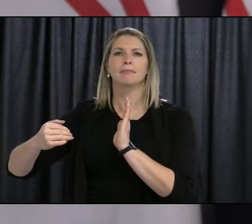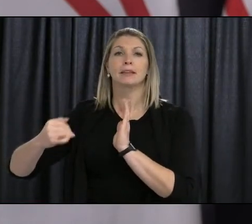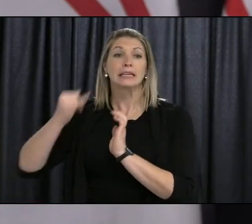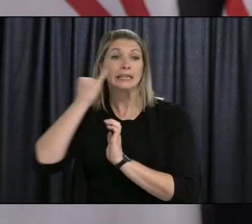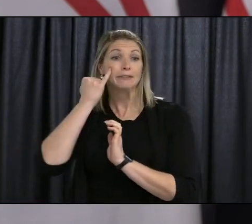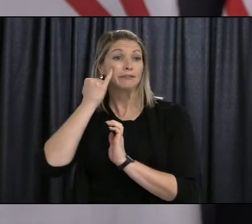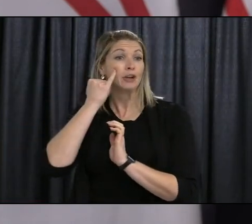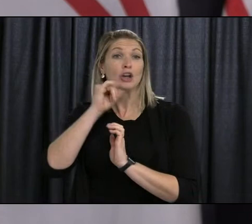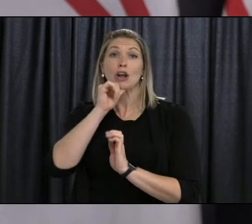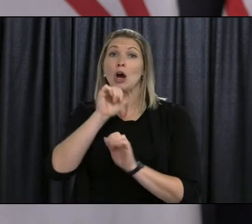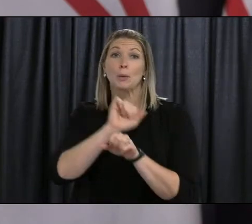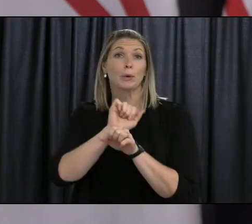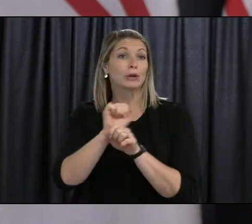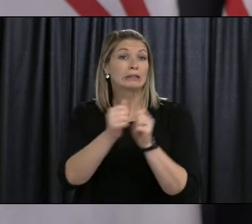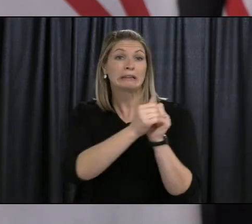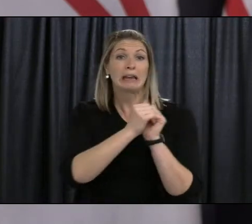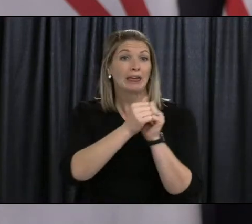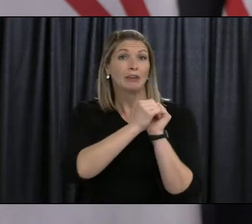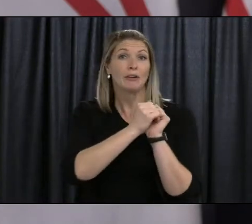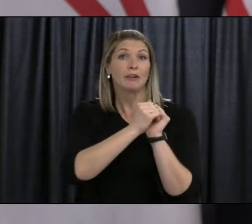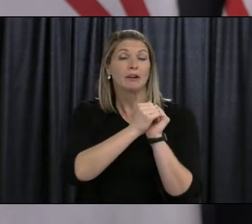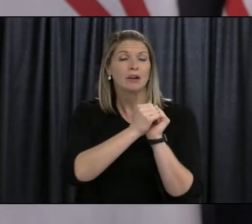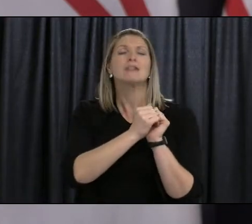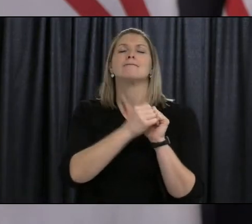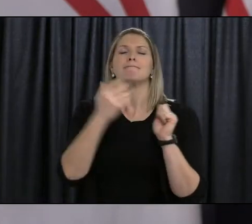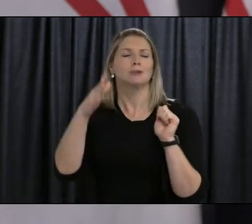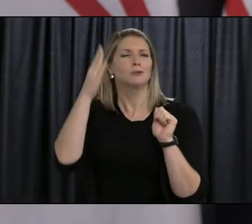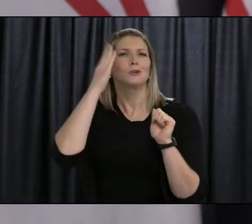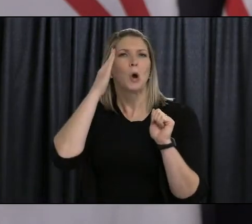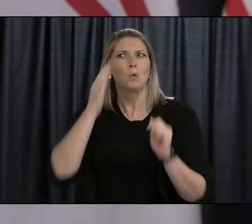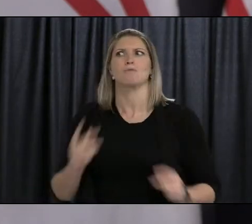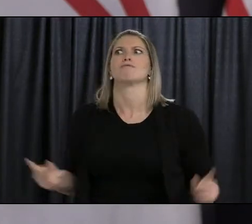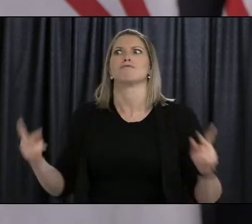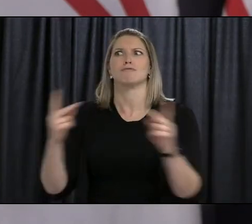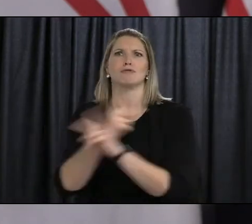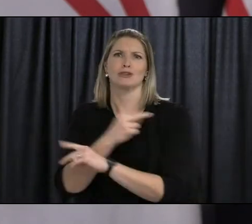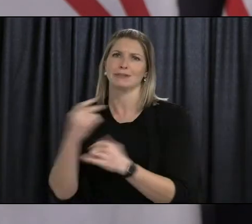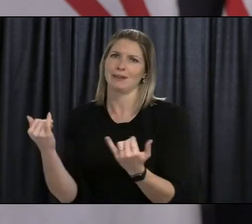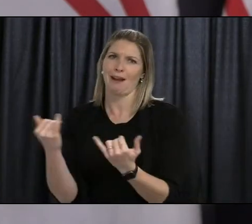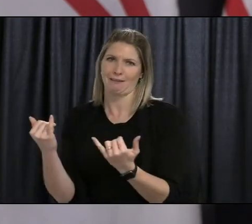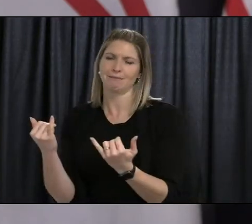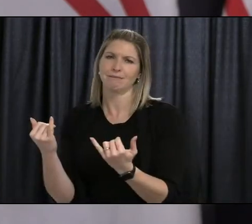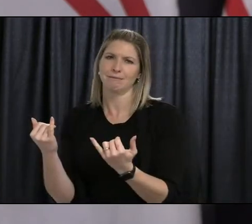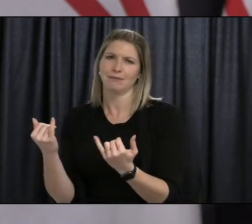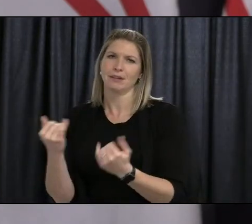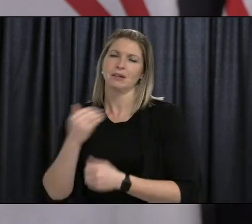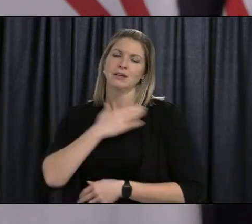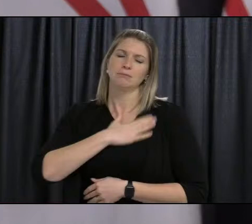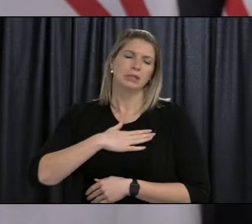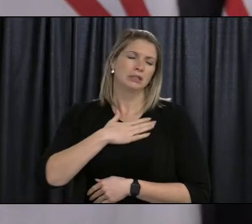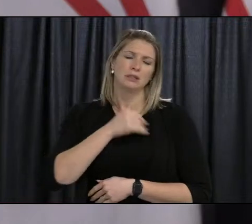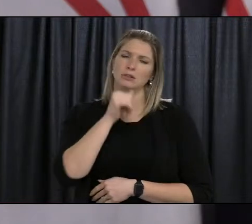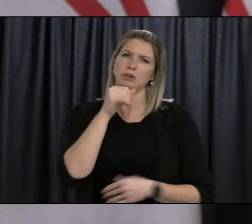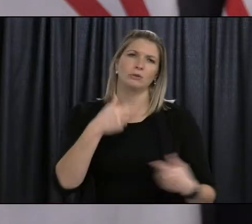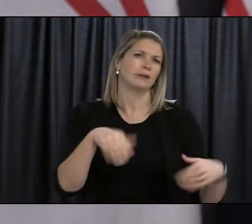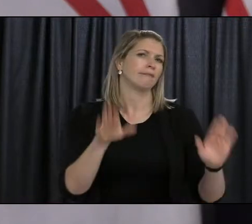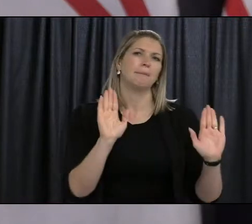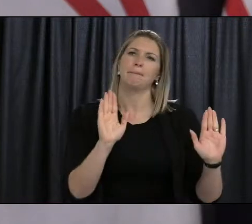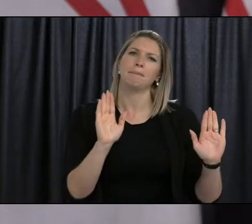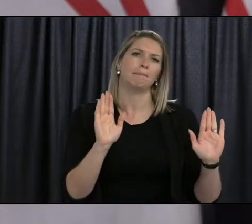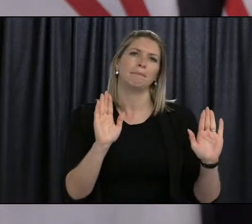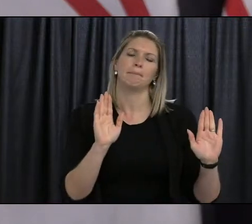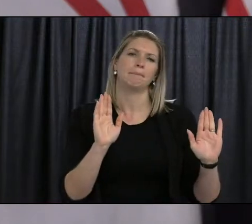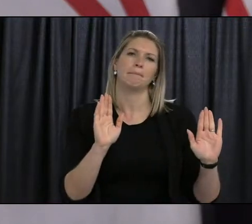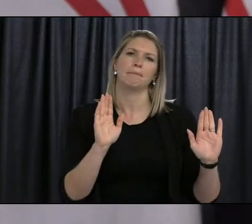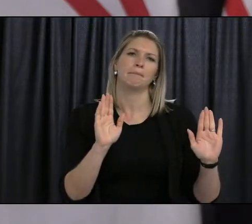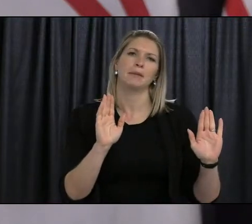collective actions, this virus would have progressed much differently in our province. Do not let complacency set in now.